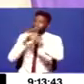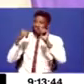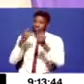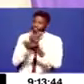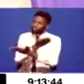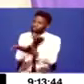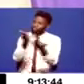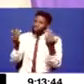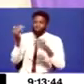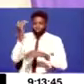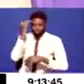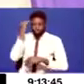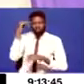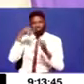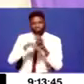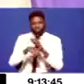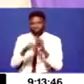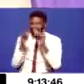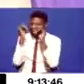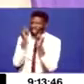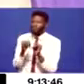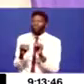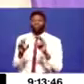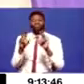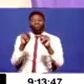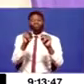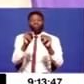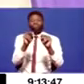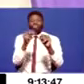So kila mmoja wetu